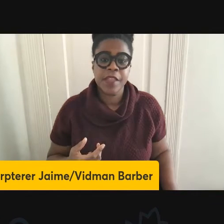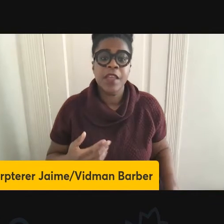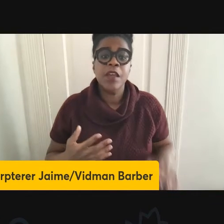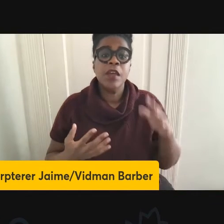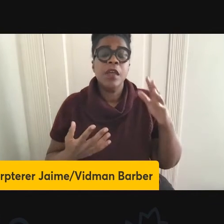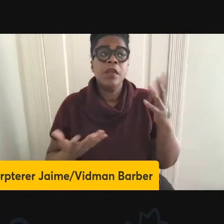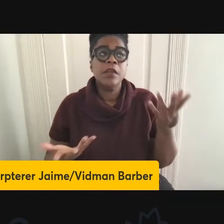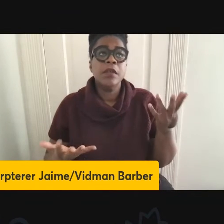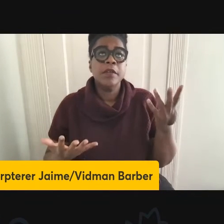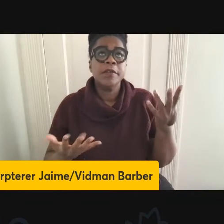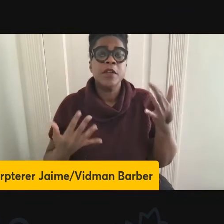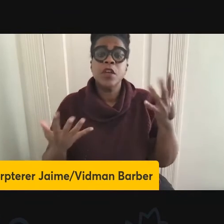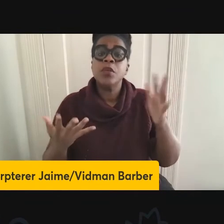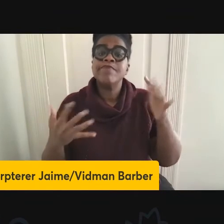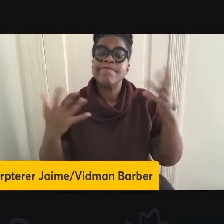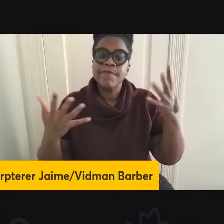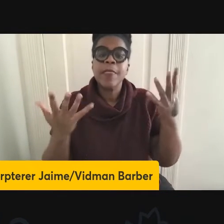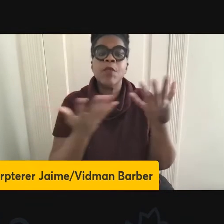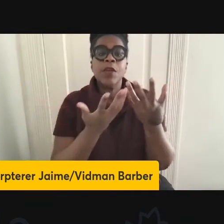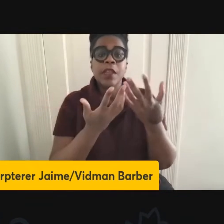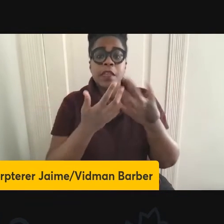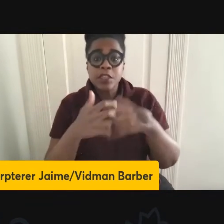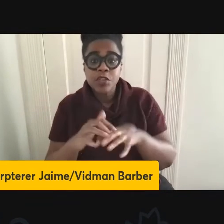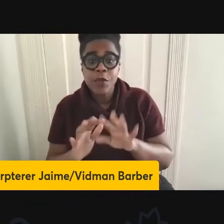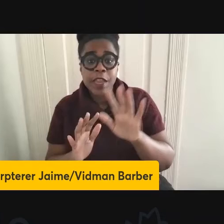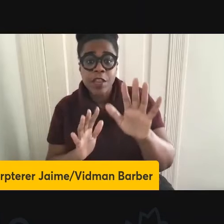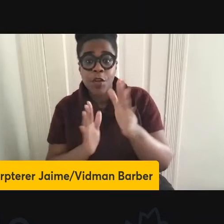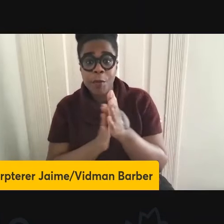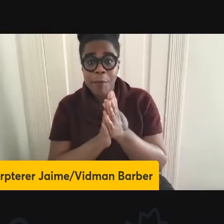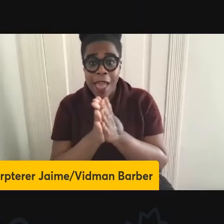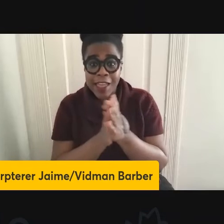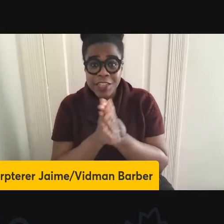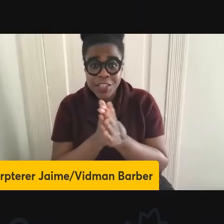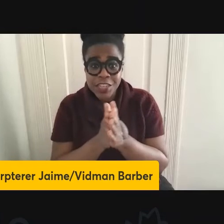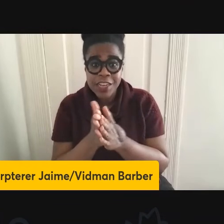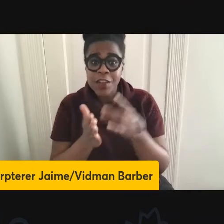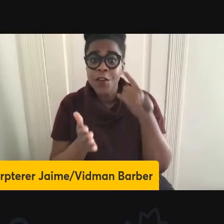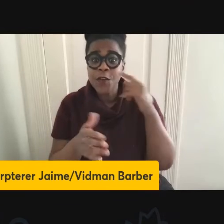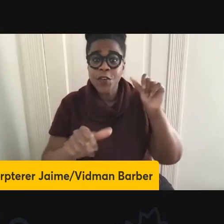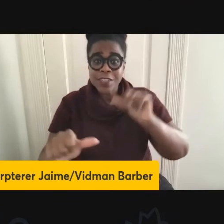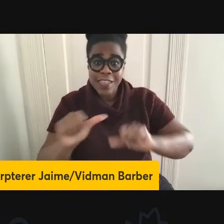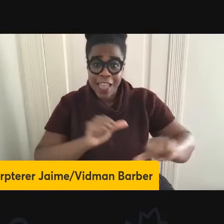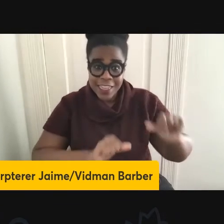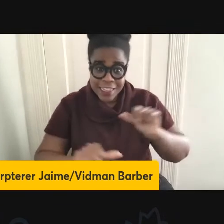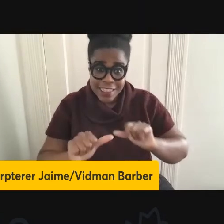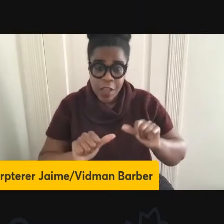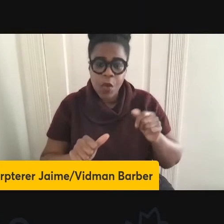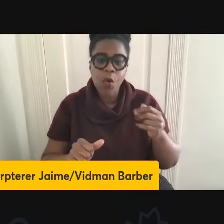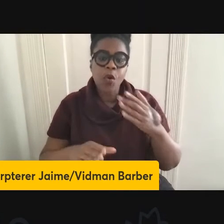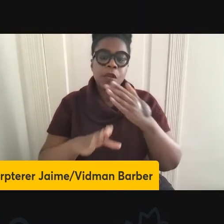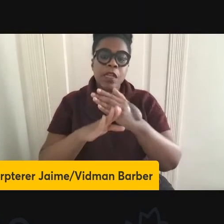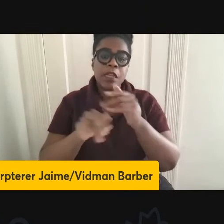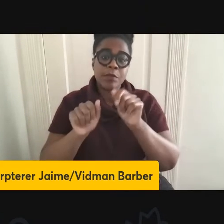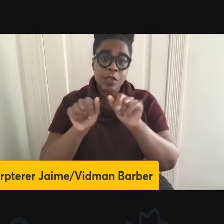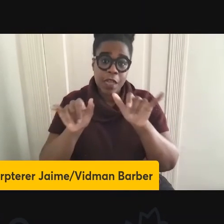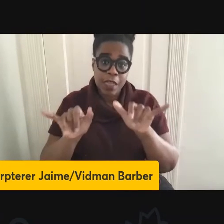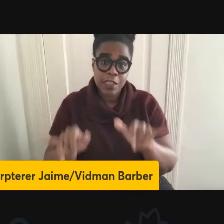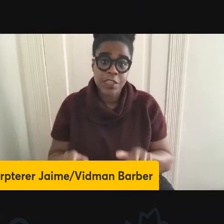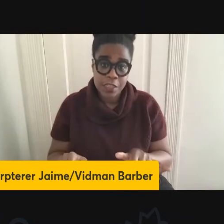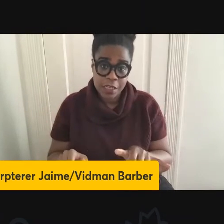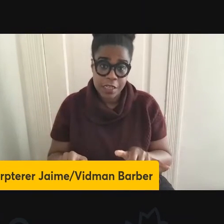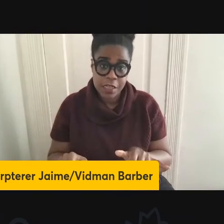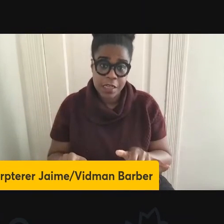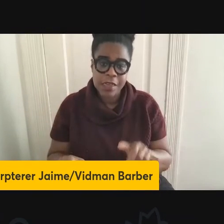integrating your passion for science, or in this case, immunology, think